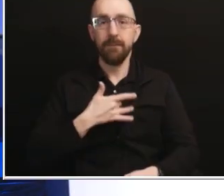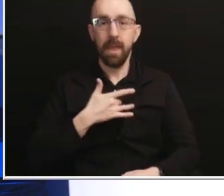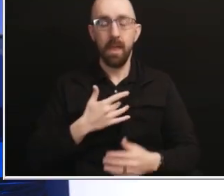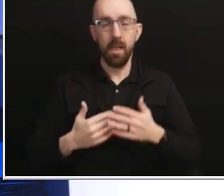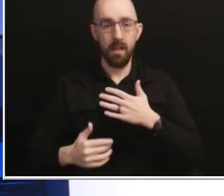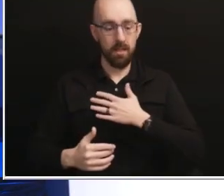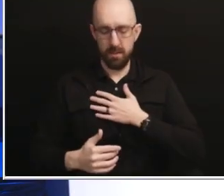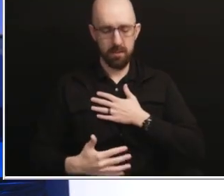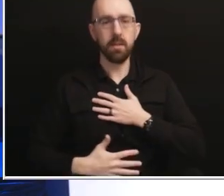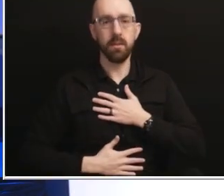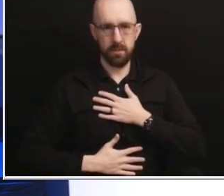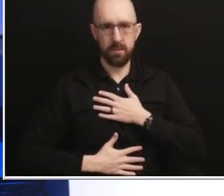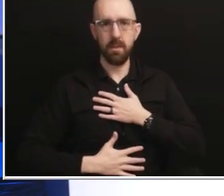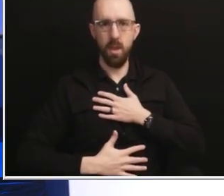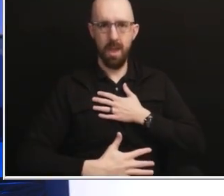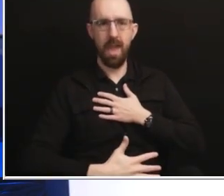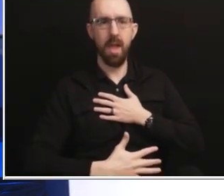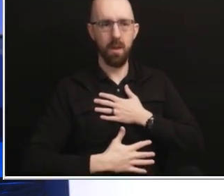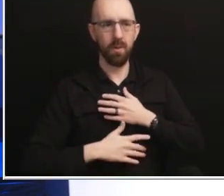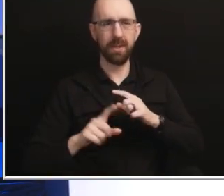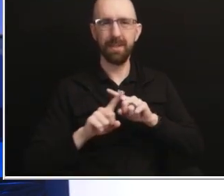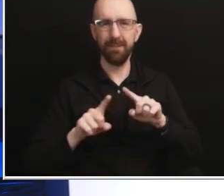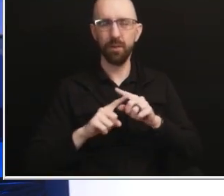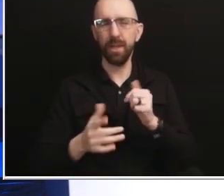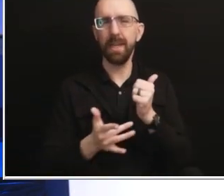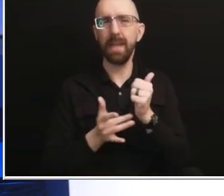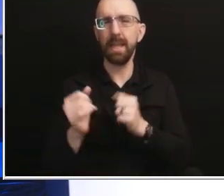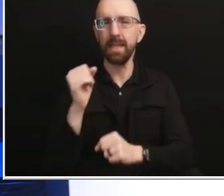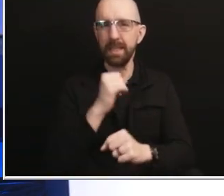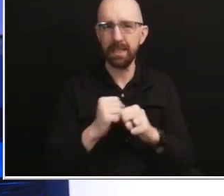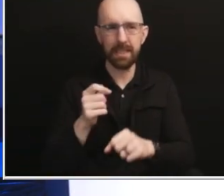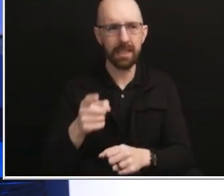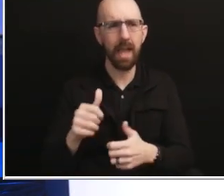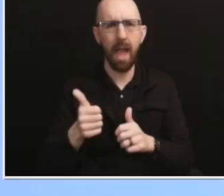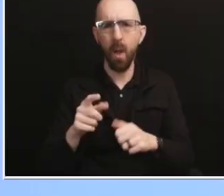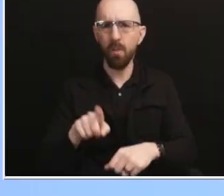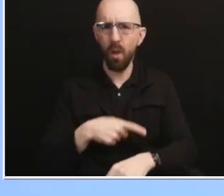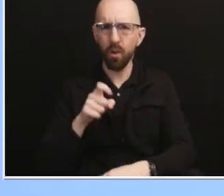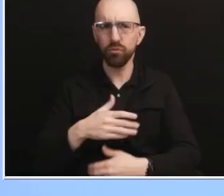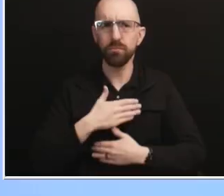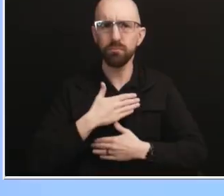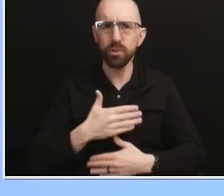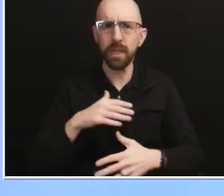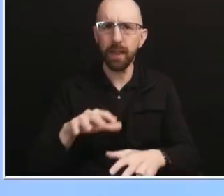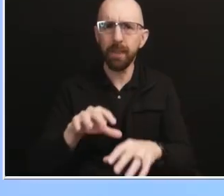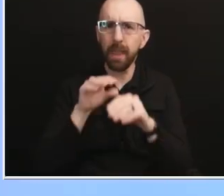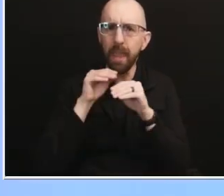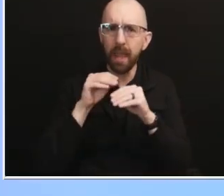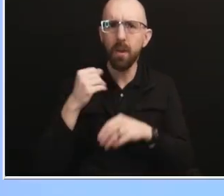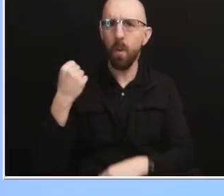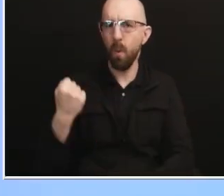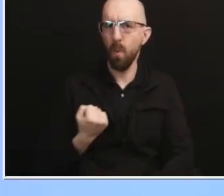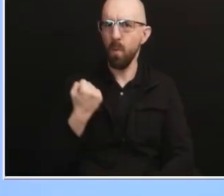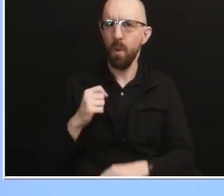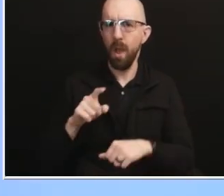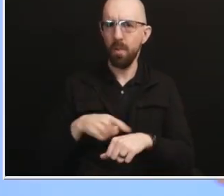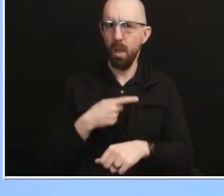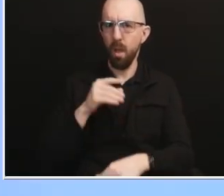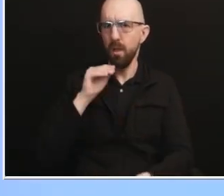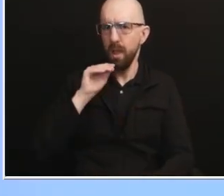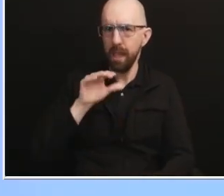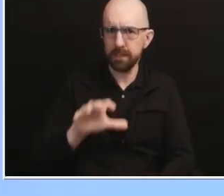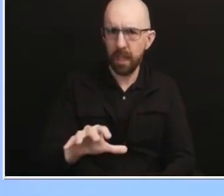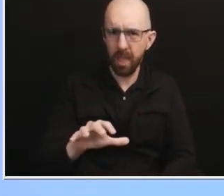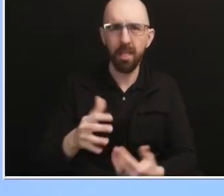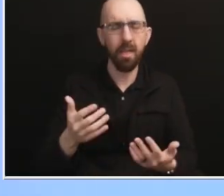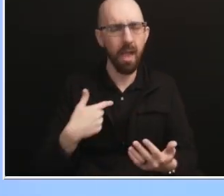And there's a lot of different techniques out there. People will say like how long you should breathe in, how long you should hold it, how long you should exhale. I don't